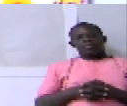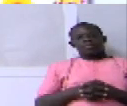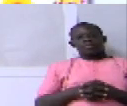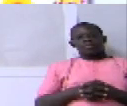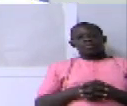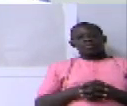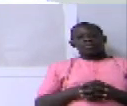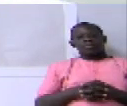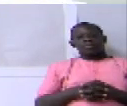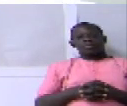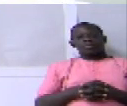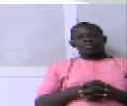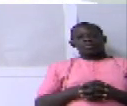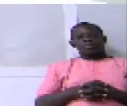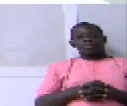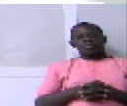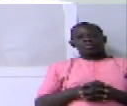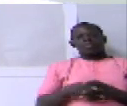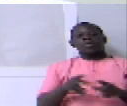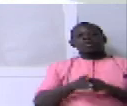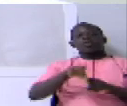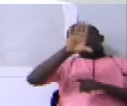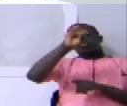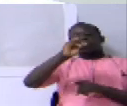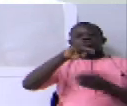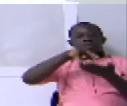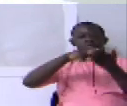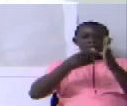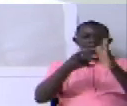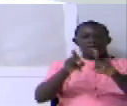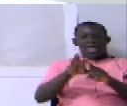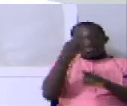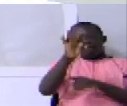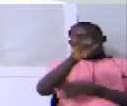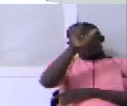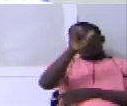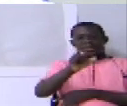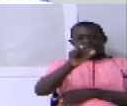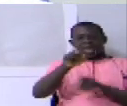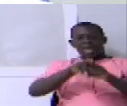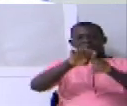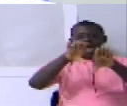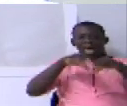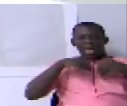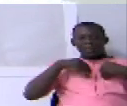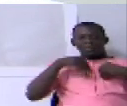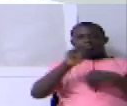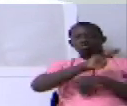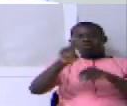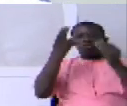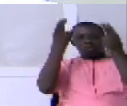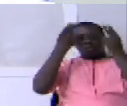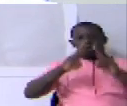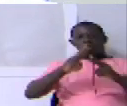Do you realize that compliance with unlawful orders is not an excuse?